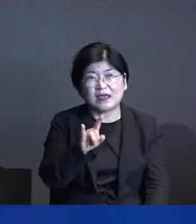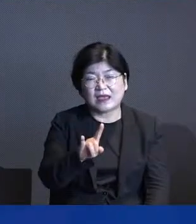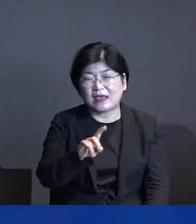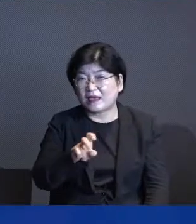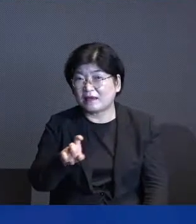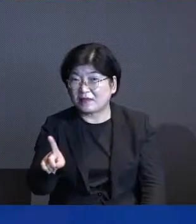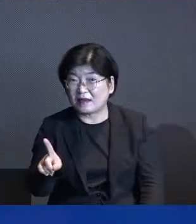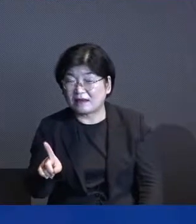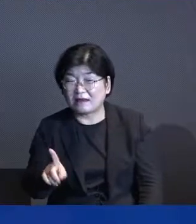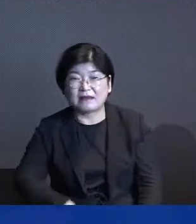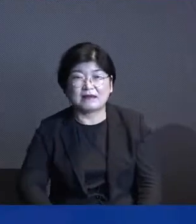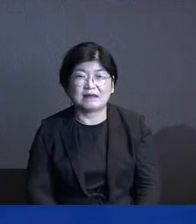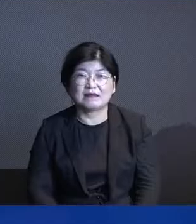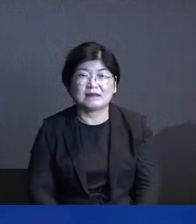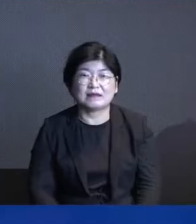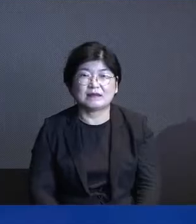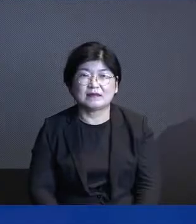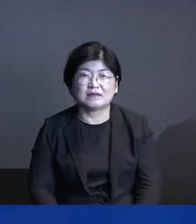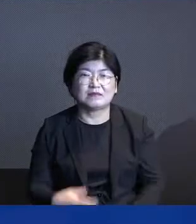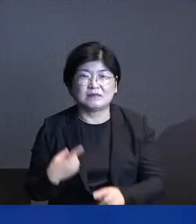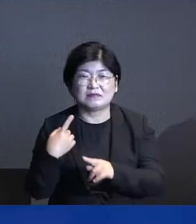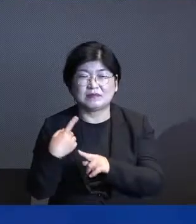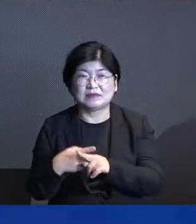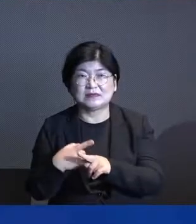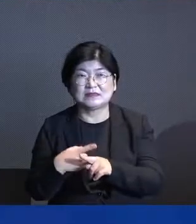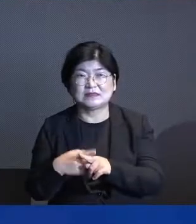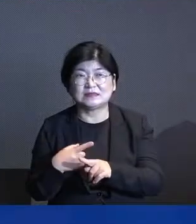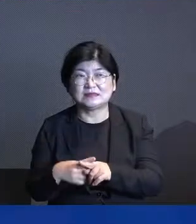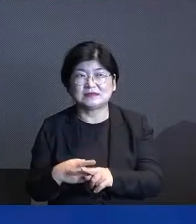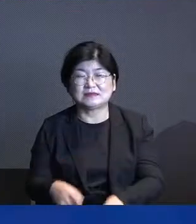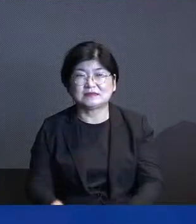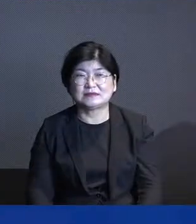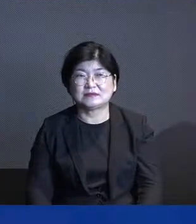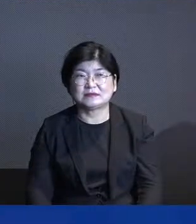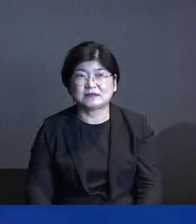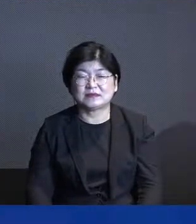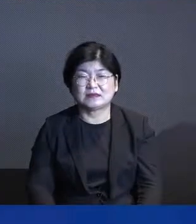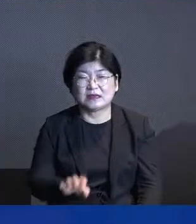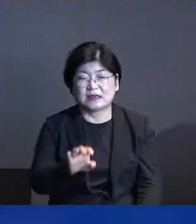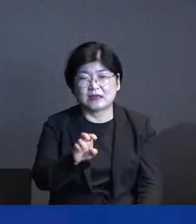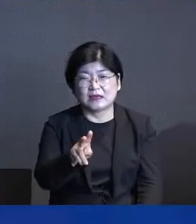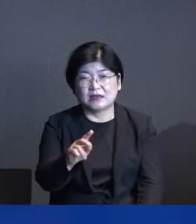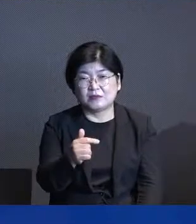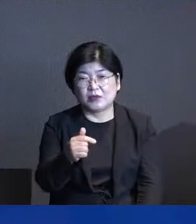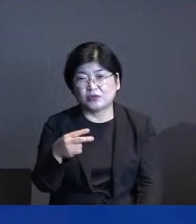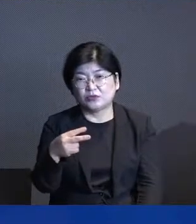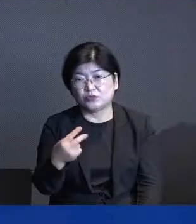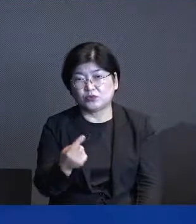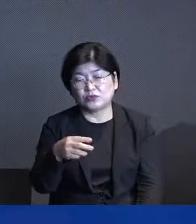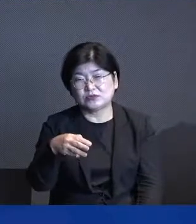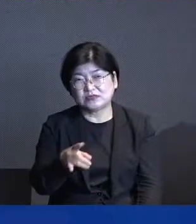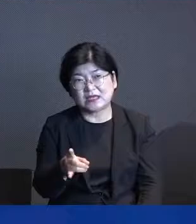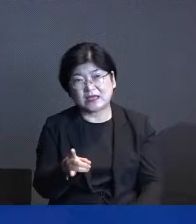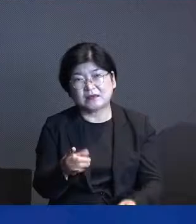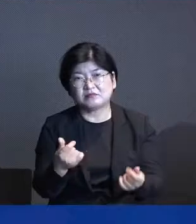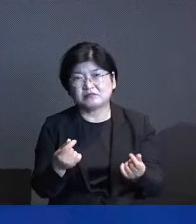the same thing happens similar to the amygdala. In the healthy